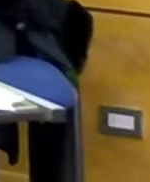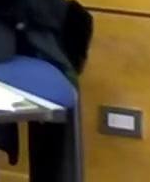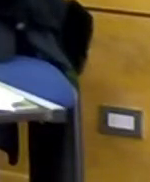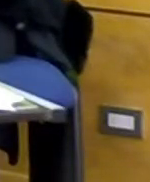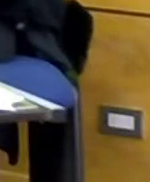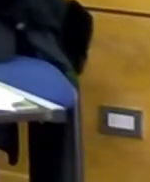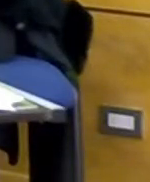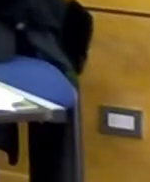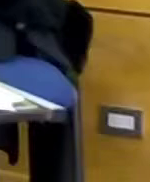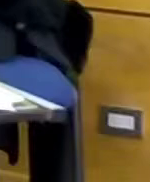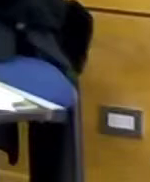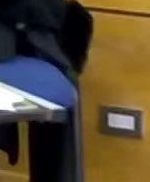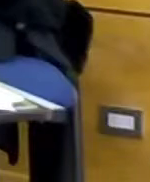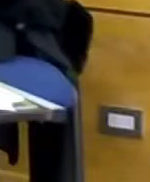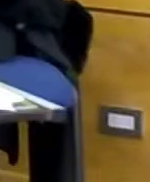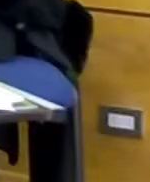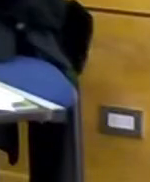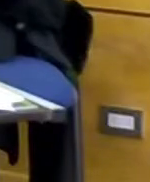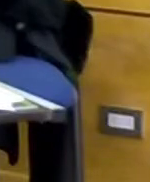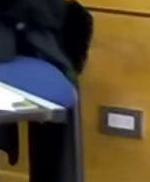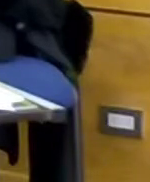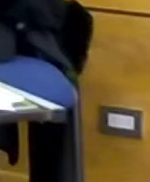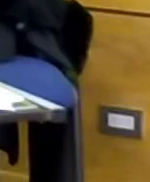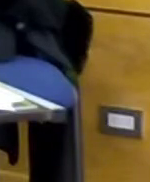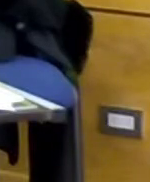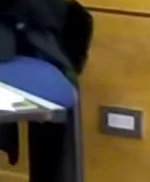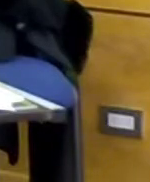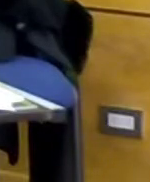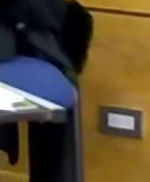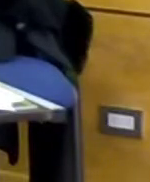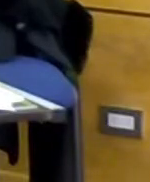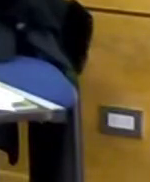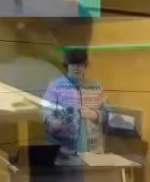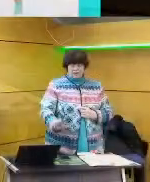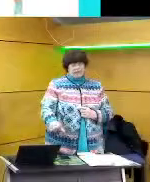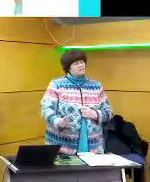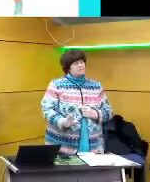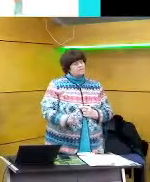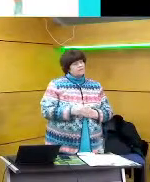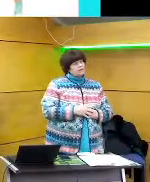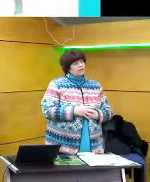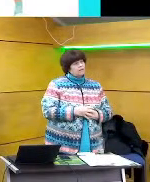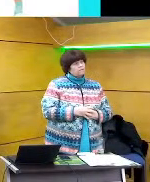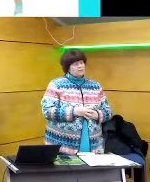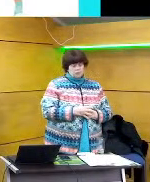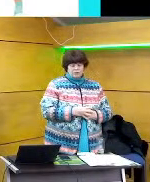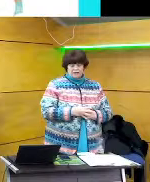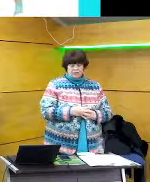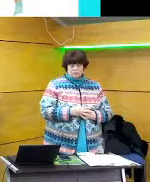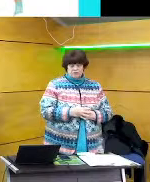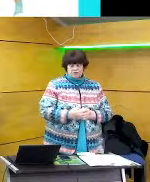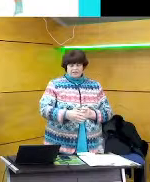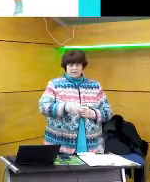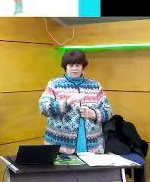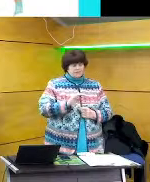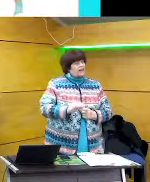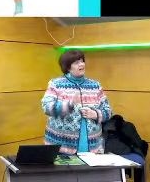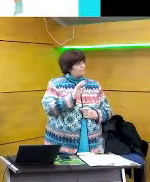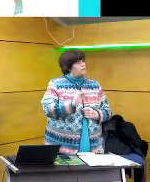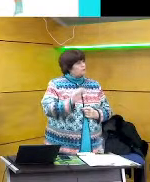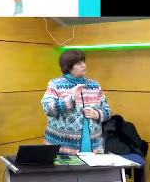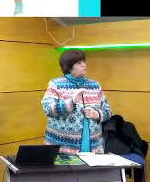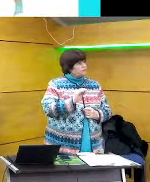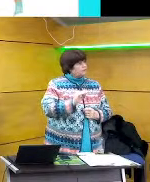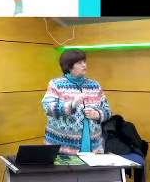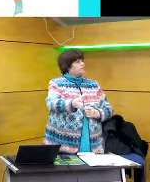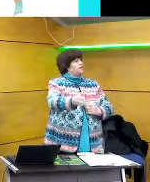to start at that level, no matter the age. Basically, starting as a new language, you've got to